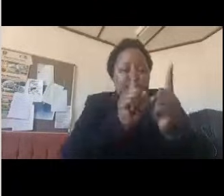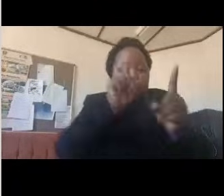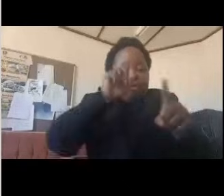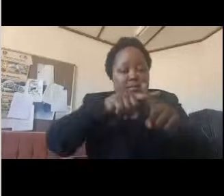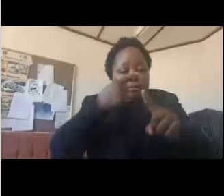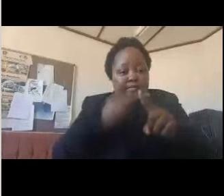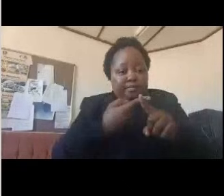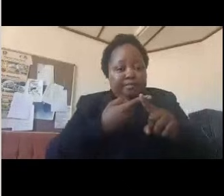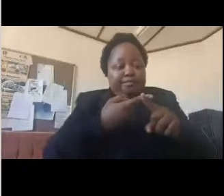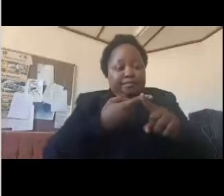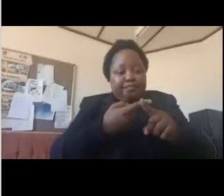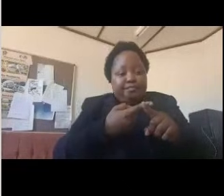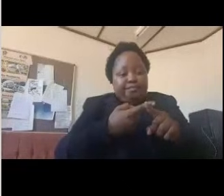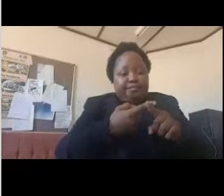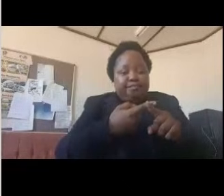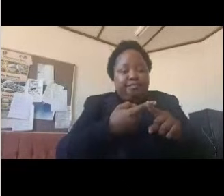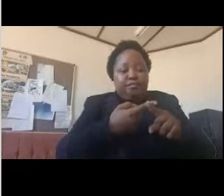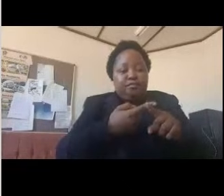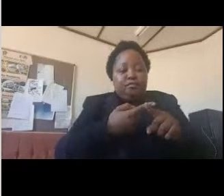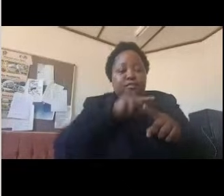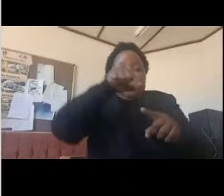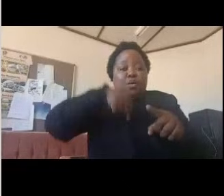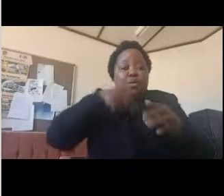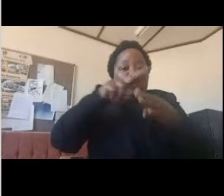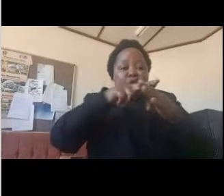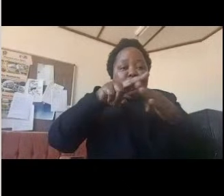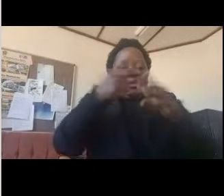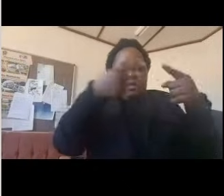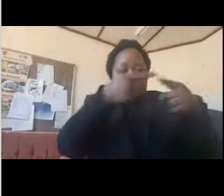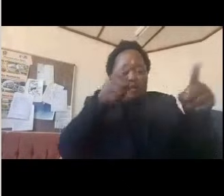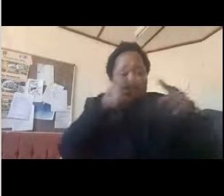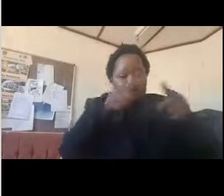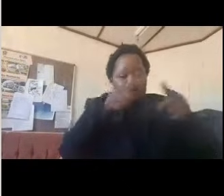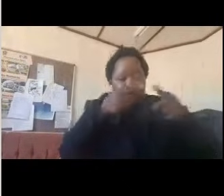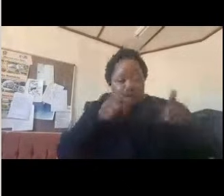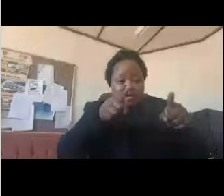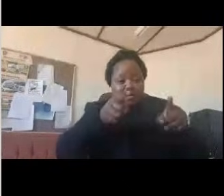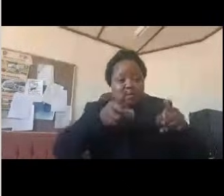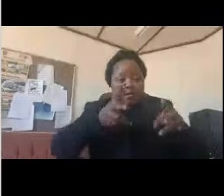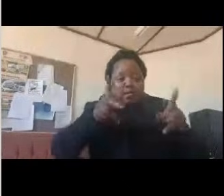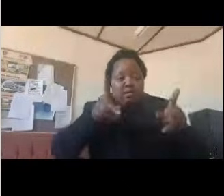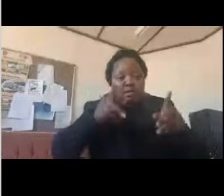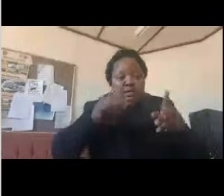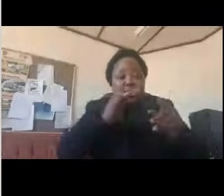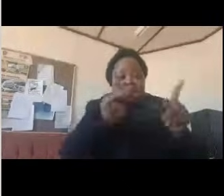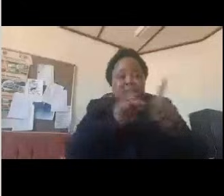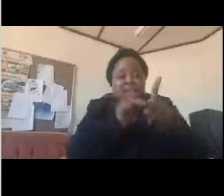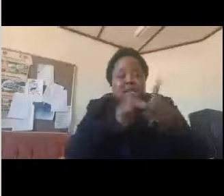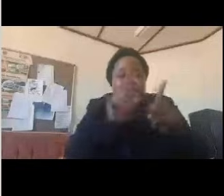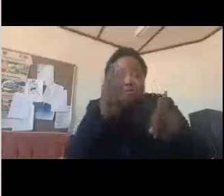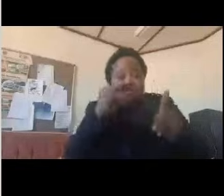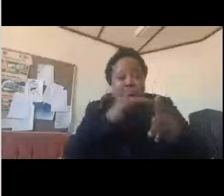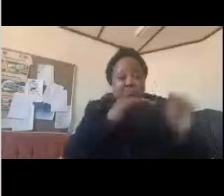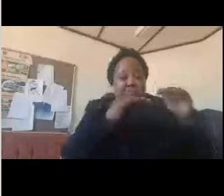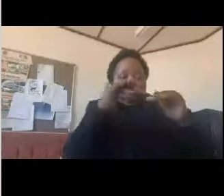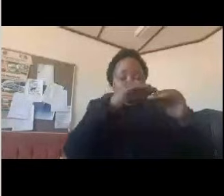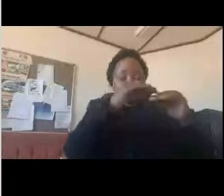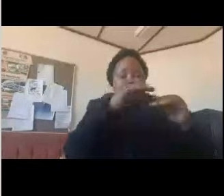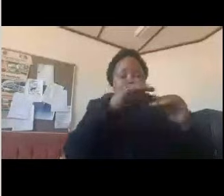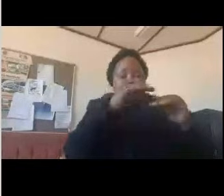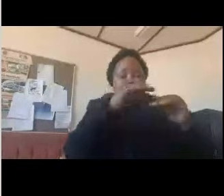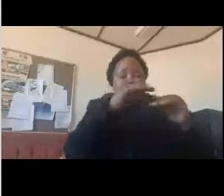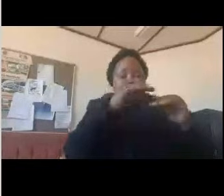So often we use different standards. Everybody will be using whatever they believe it is okay, but there is